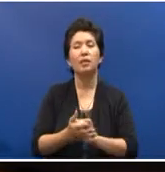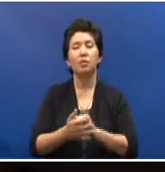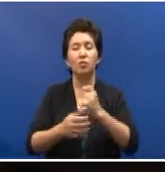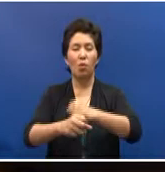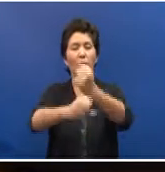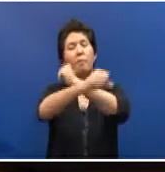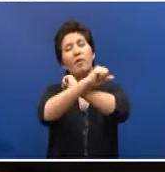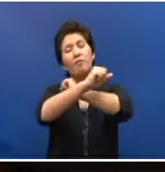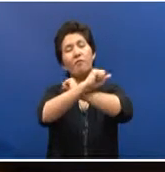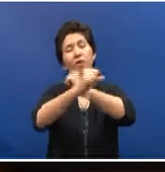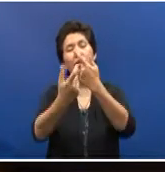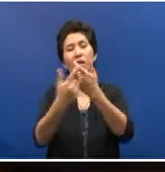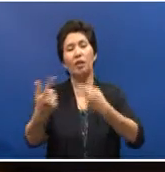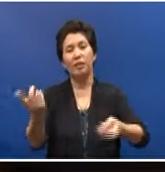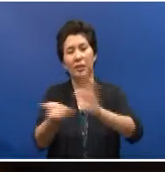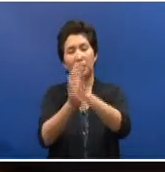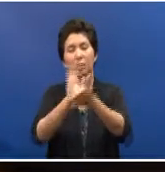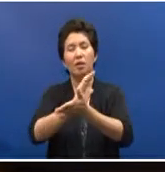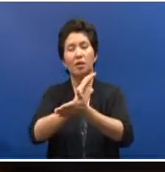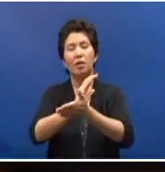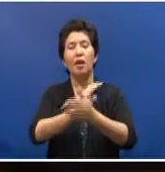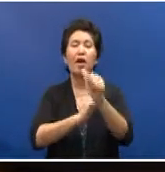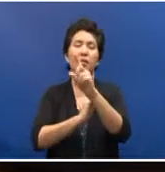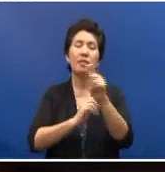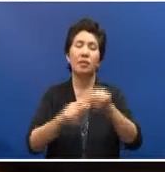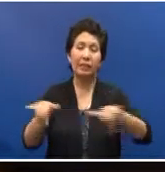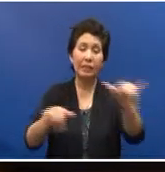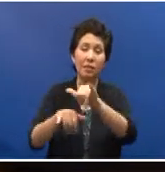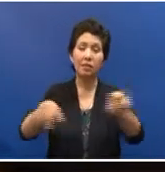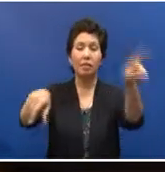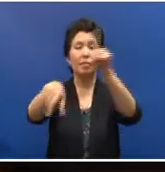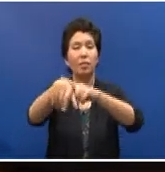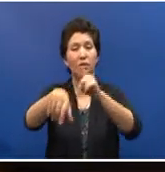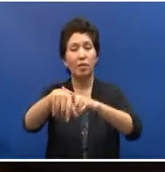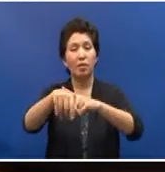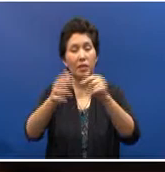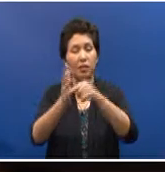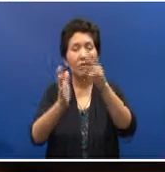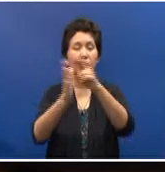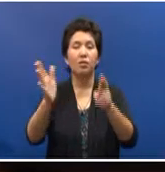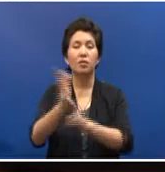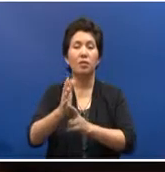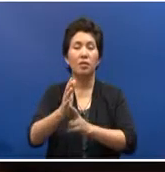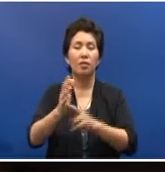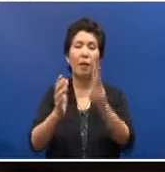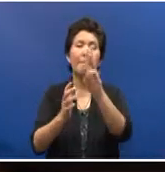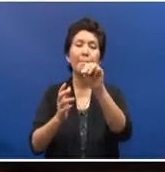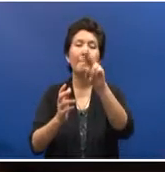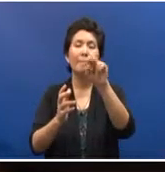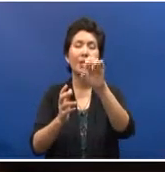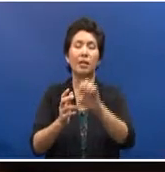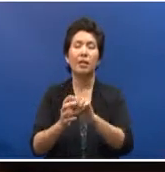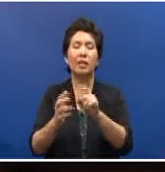prevent them from becoming extinct. At the same time, these regulations minimize conflict between